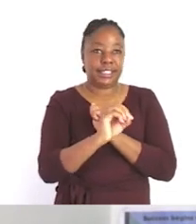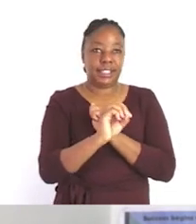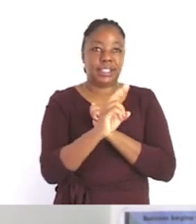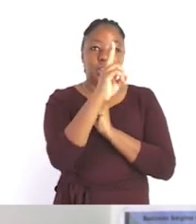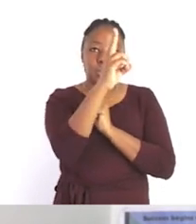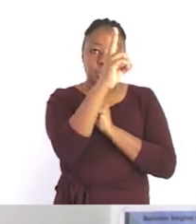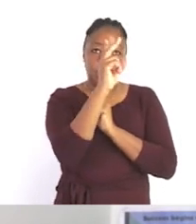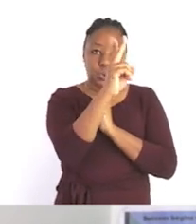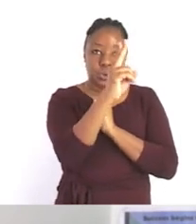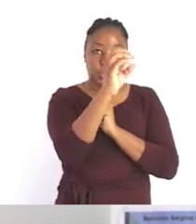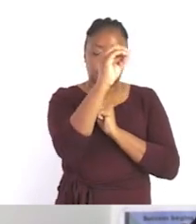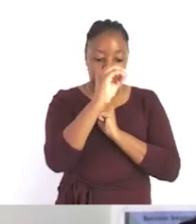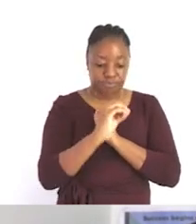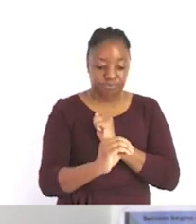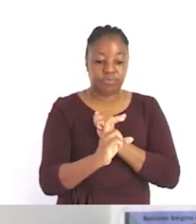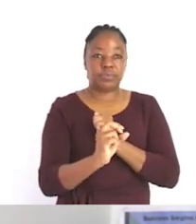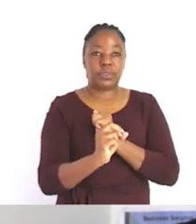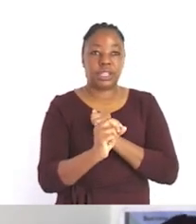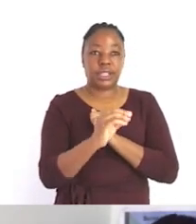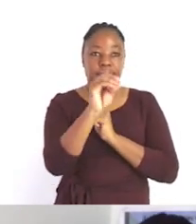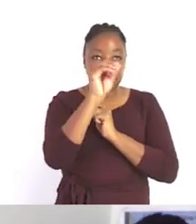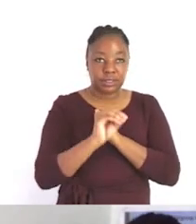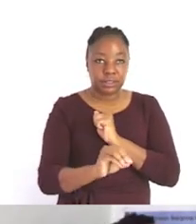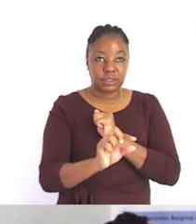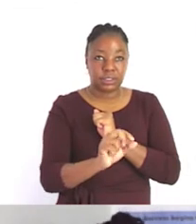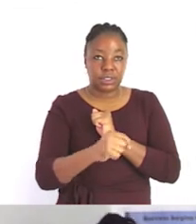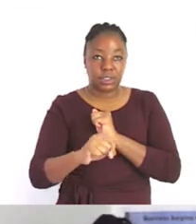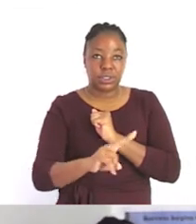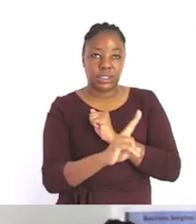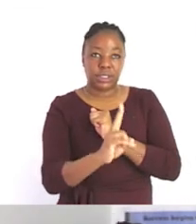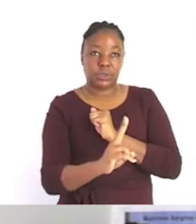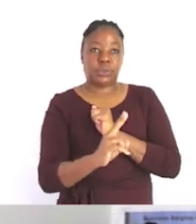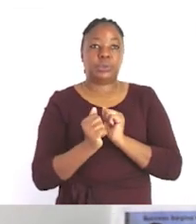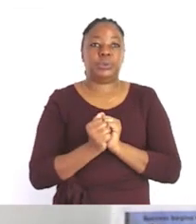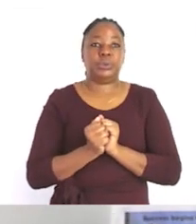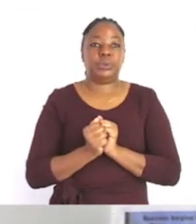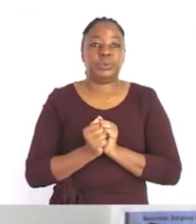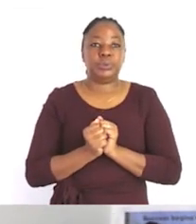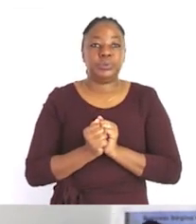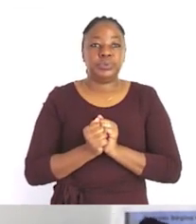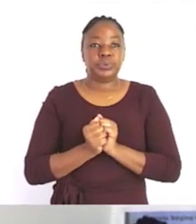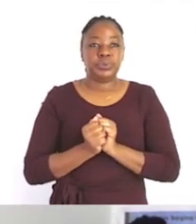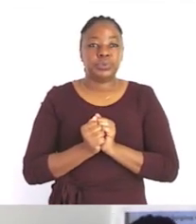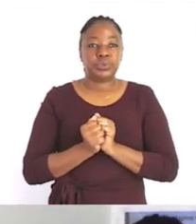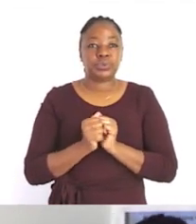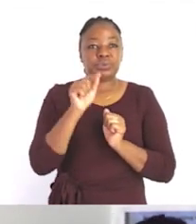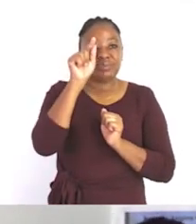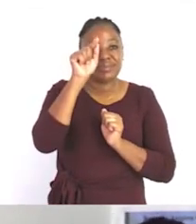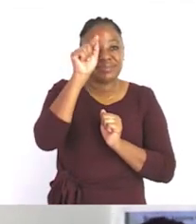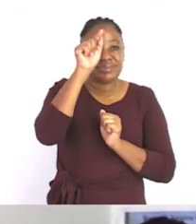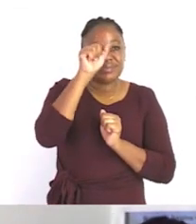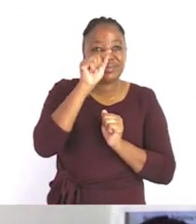2. So this is how we carry over. We make sure that we have our little sticks at the top to